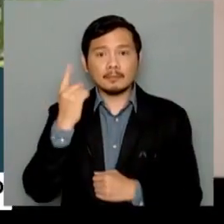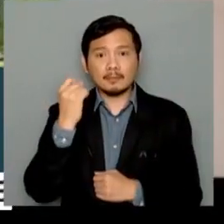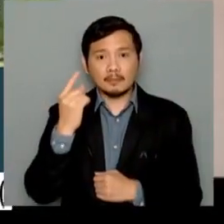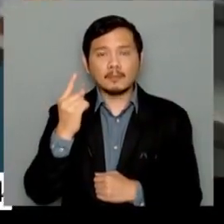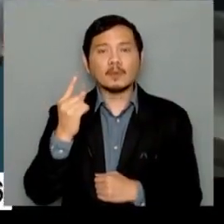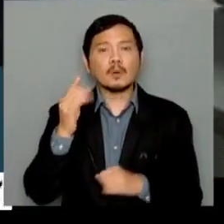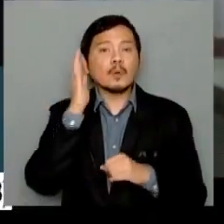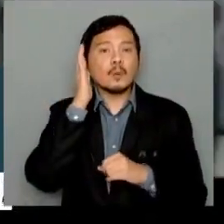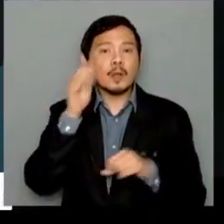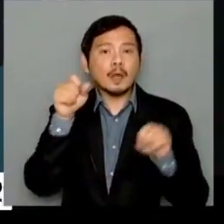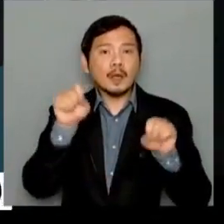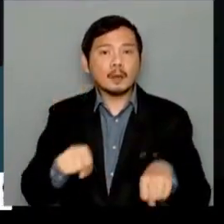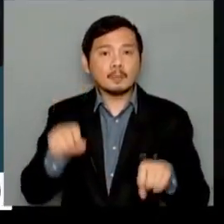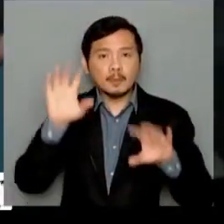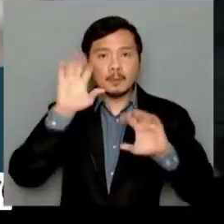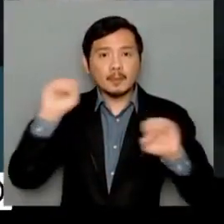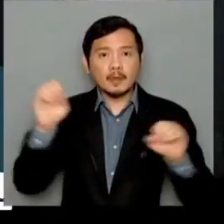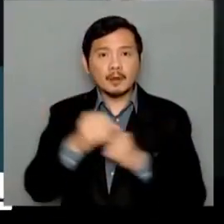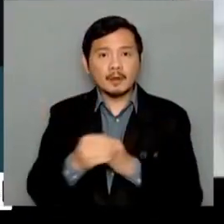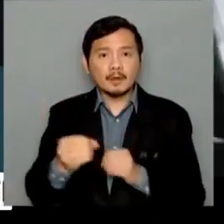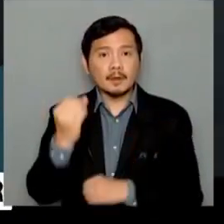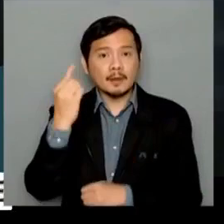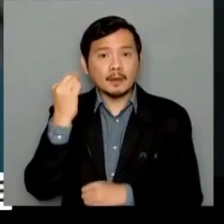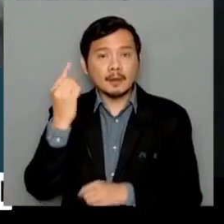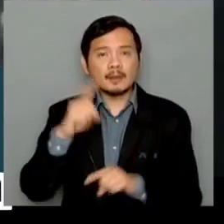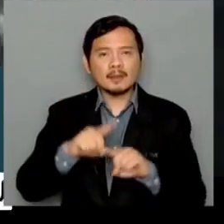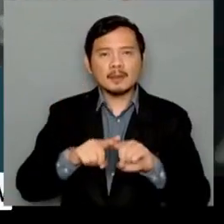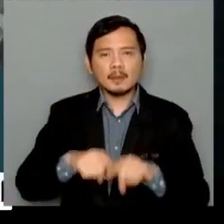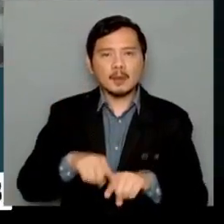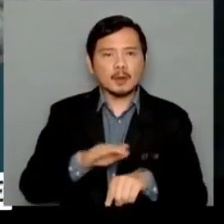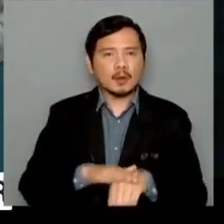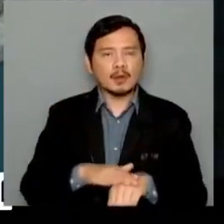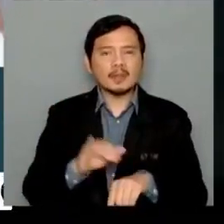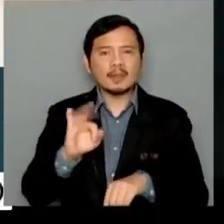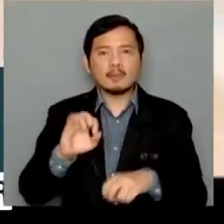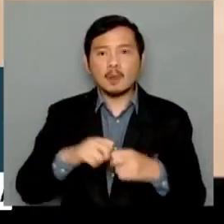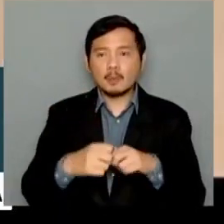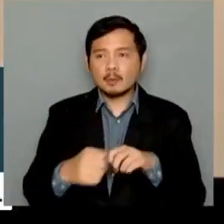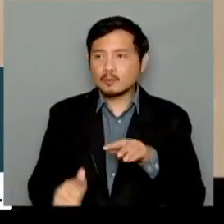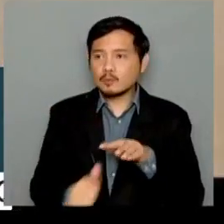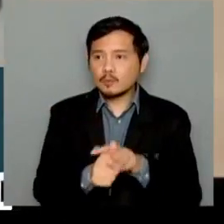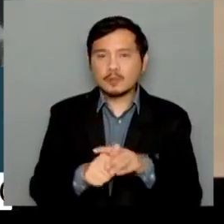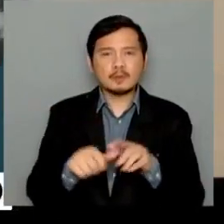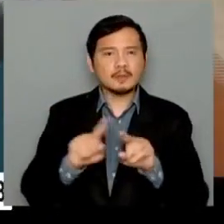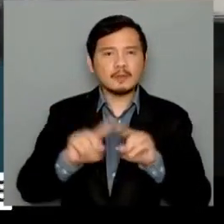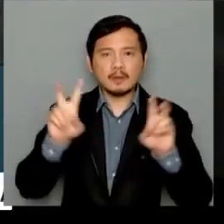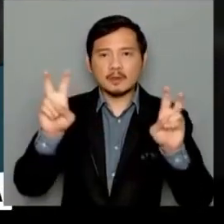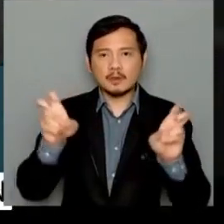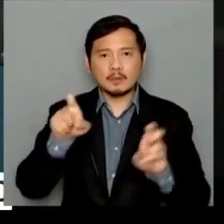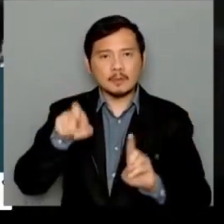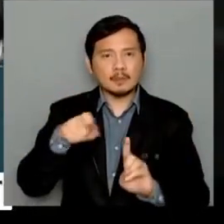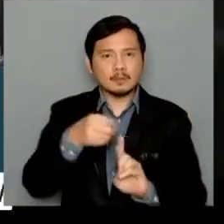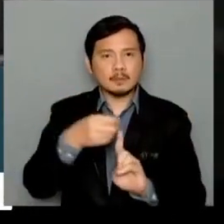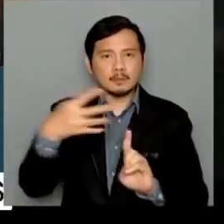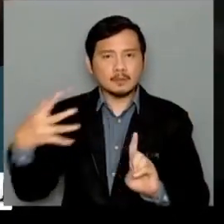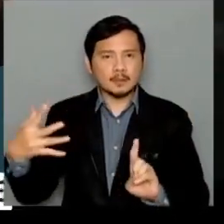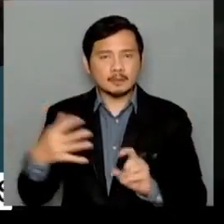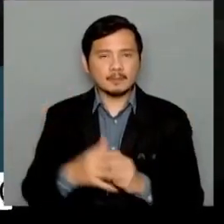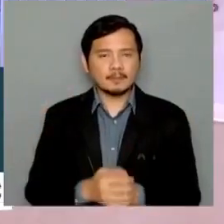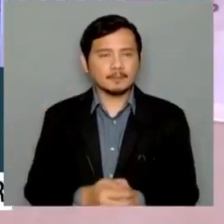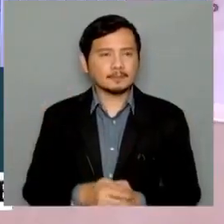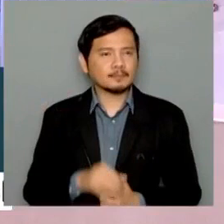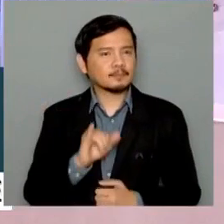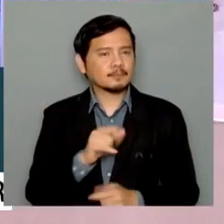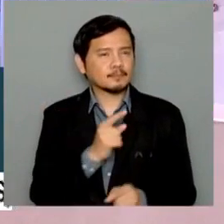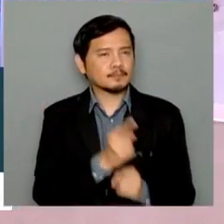Malacañang will depend on whether there will be big issues to address by the Office of the President. Carmina? Yes, Pia, they did release a statement. The Office